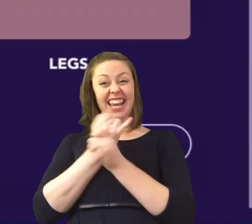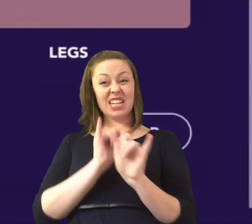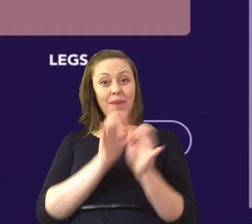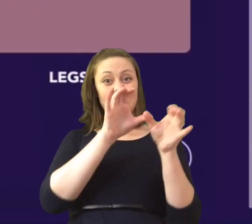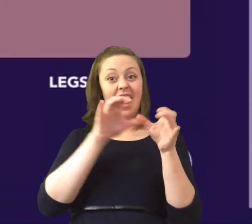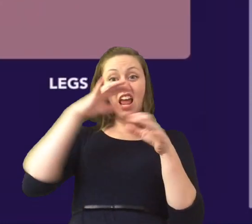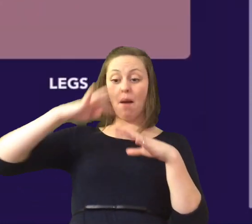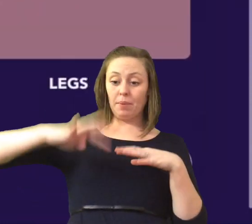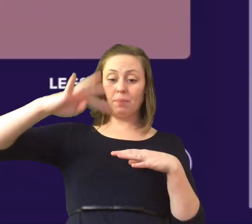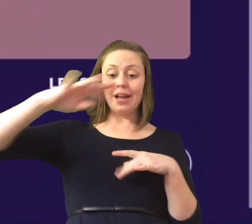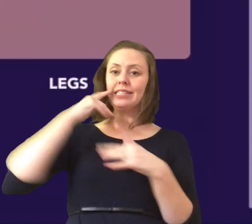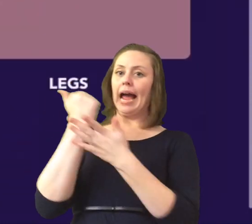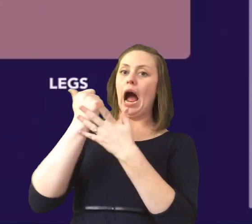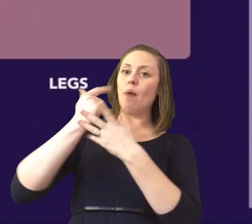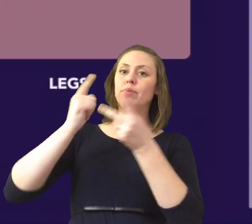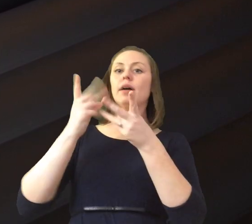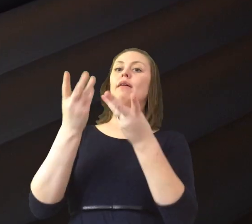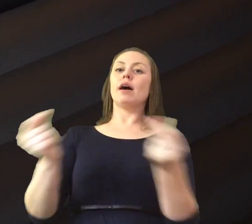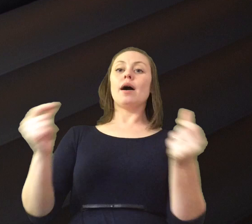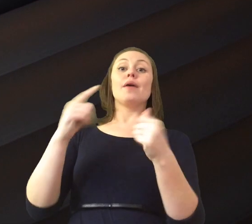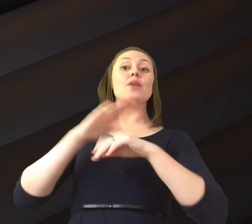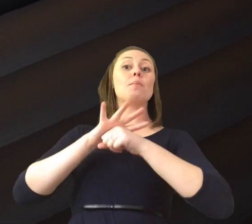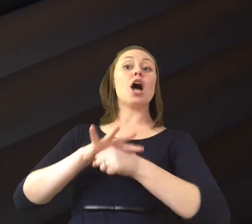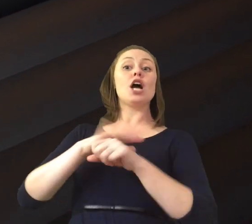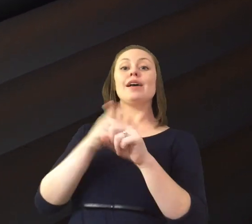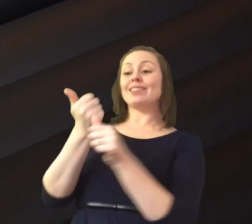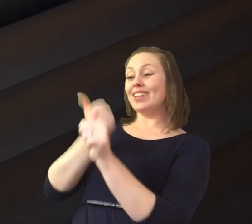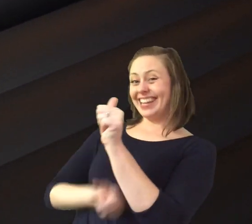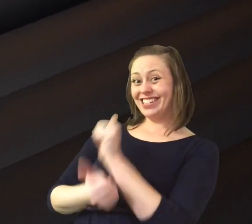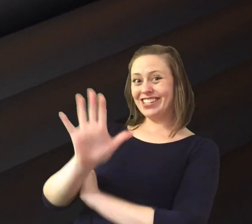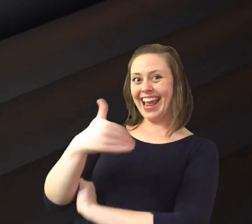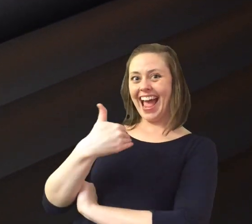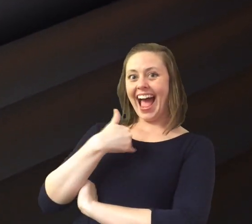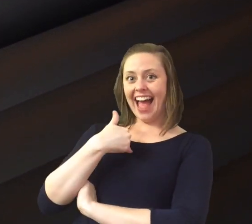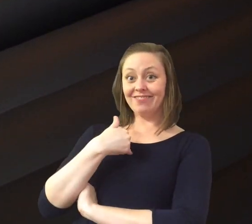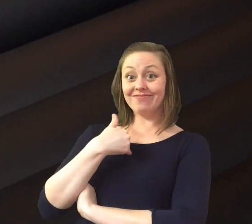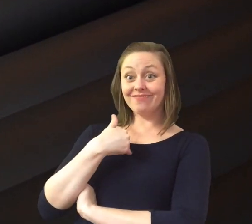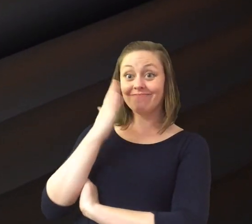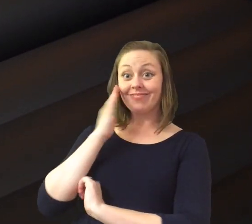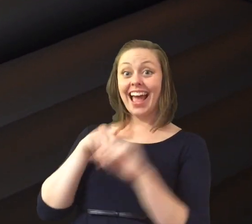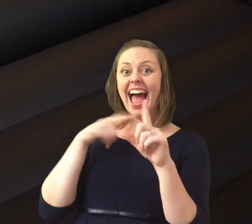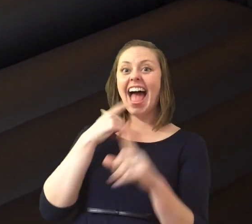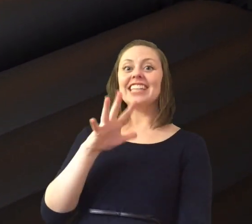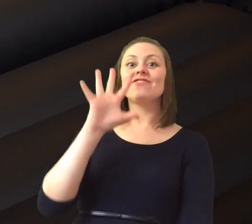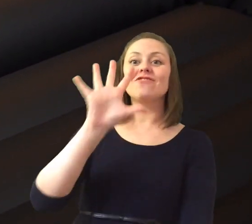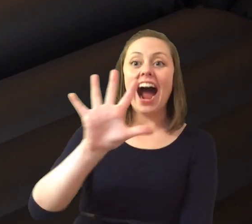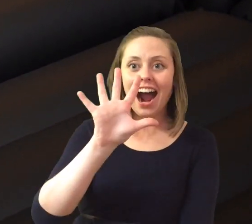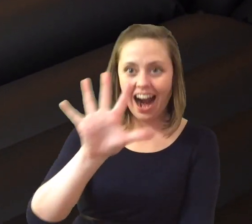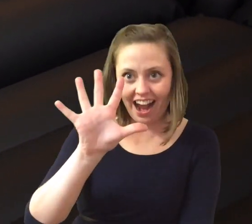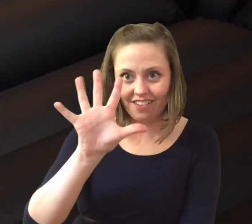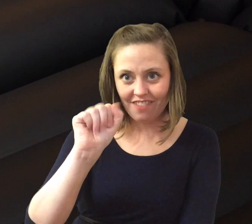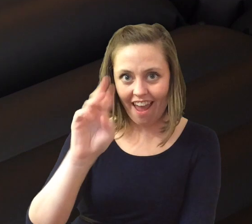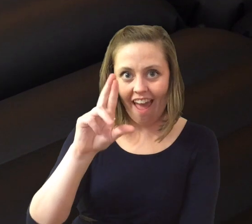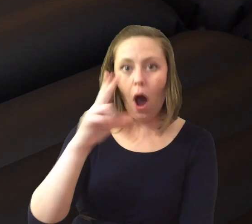to help alleviate some of that pressure. And then each ReST bed, of course, comes with 5 air chambers